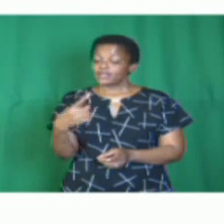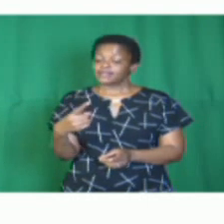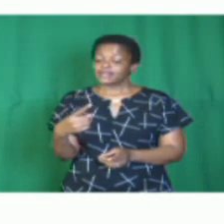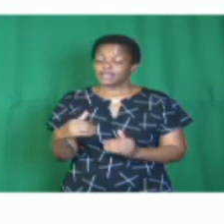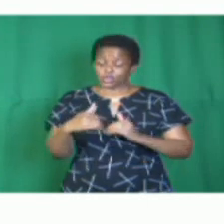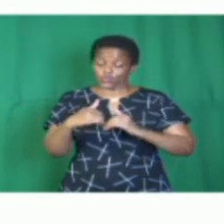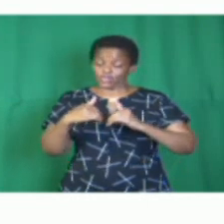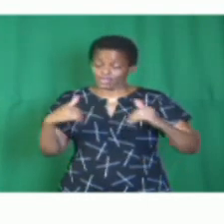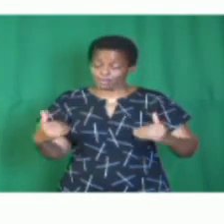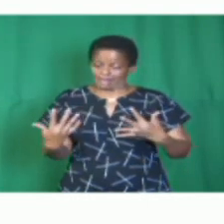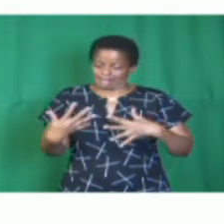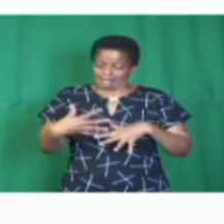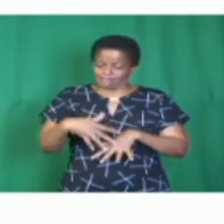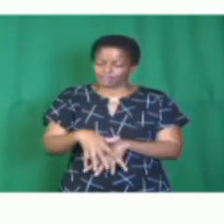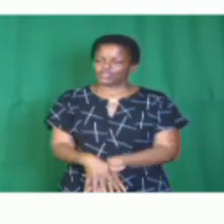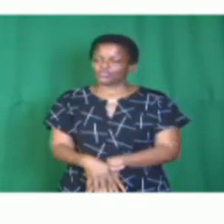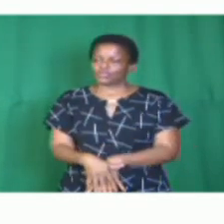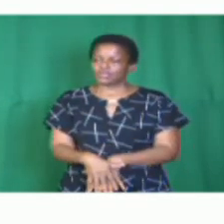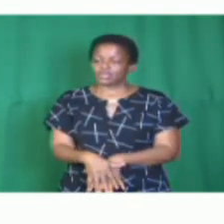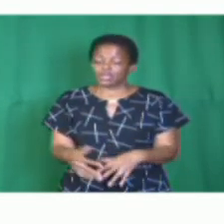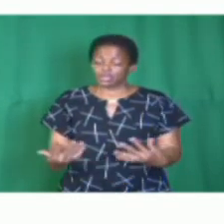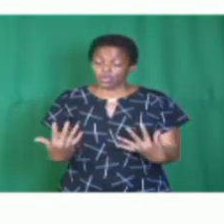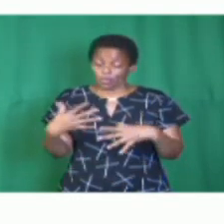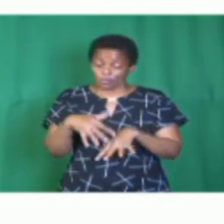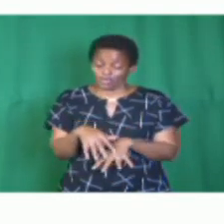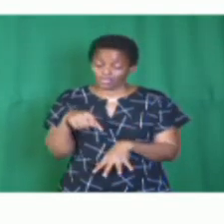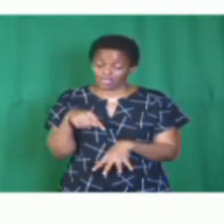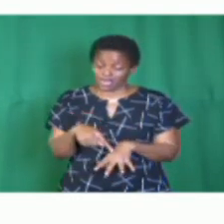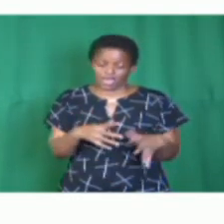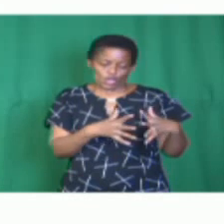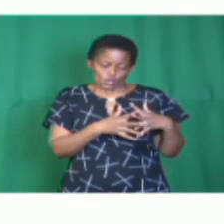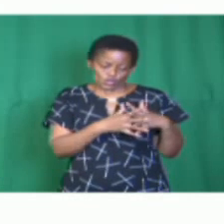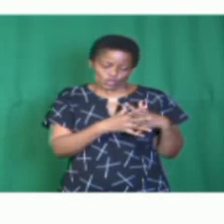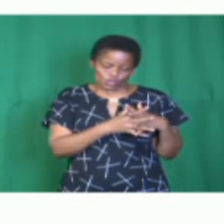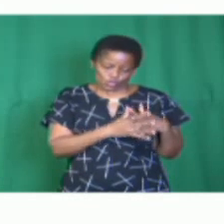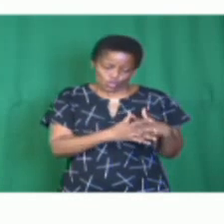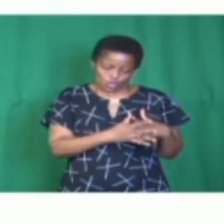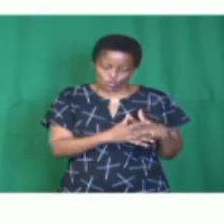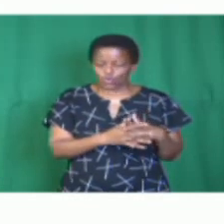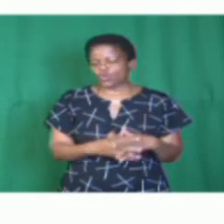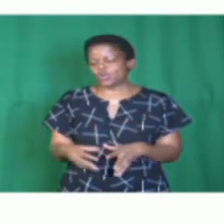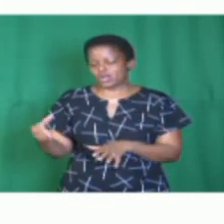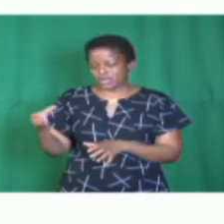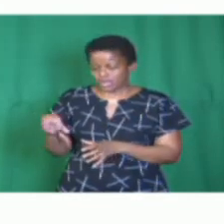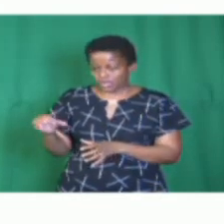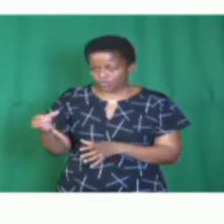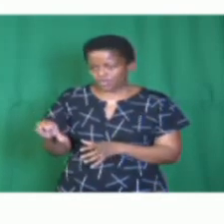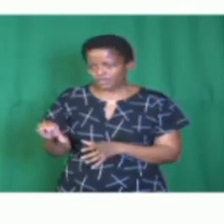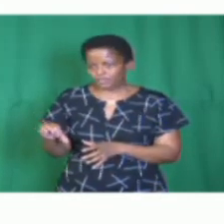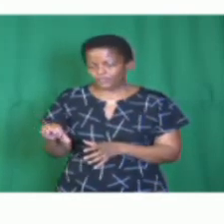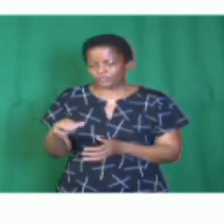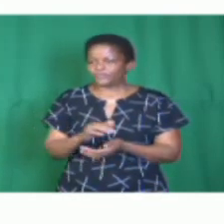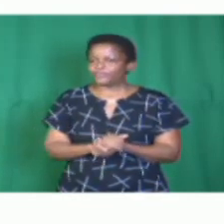a mixture, and this mixture should be a mixture of a solvent and a solute. So